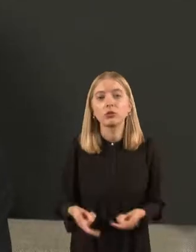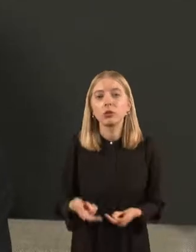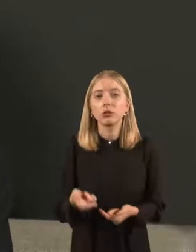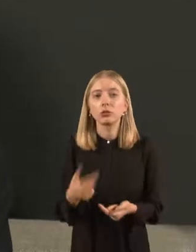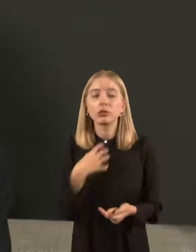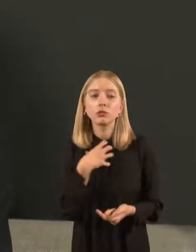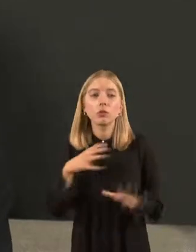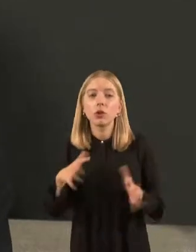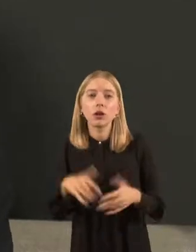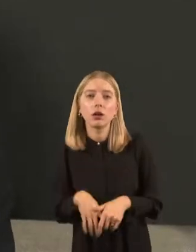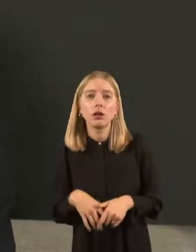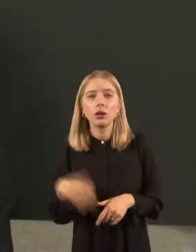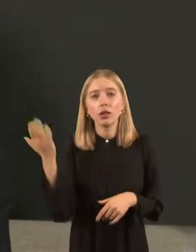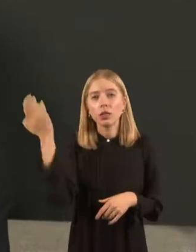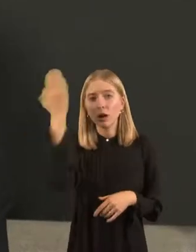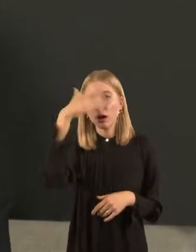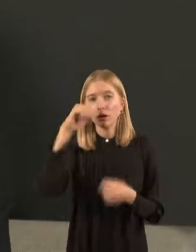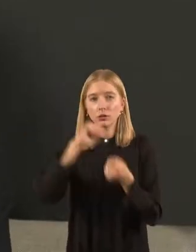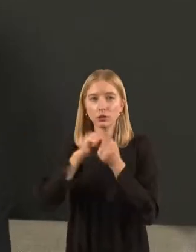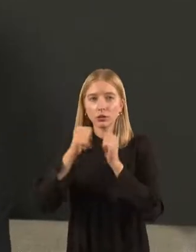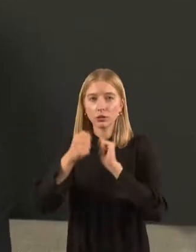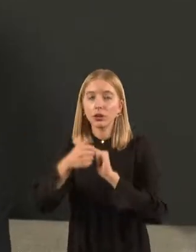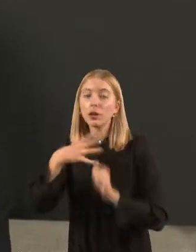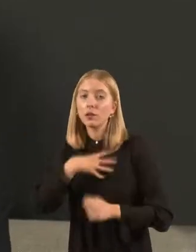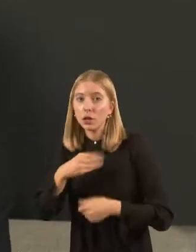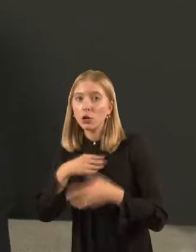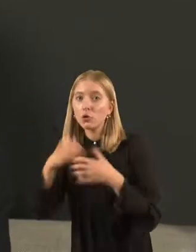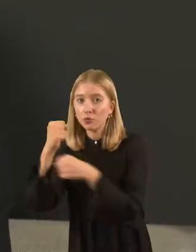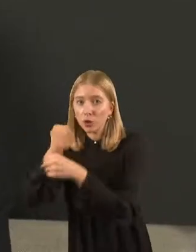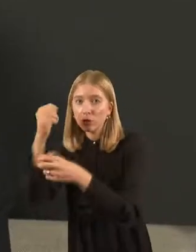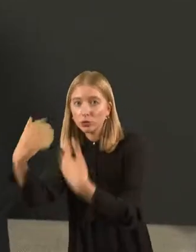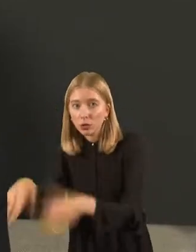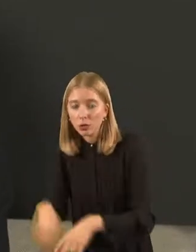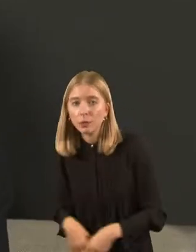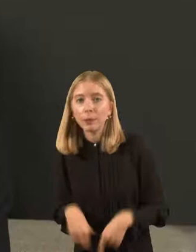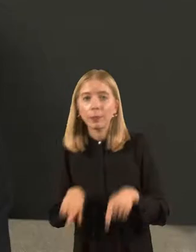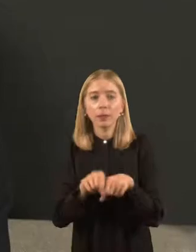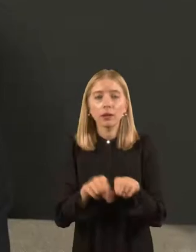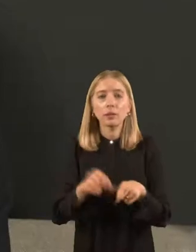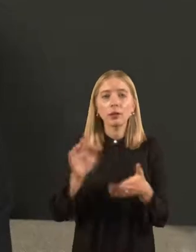we are not capable of implementing of.